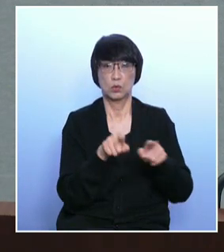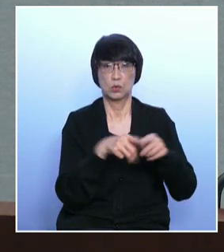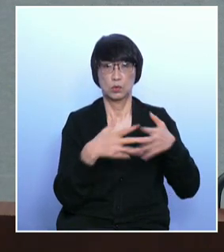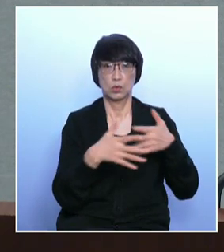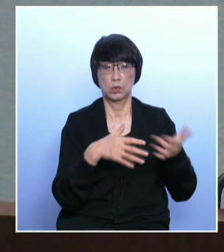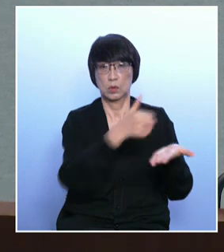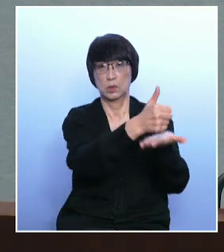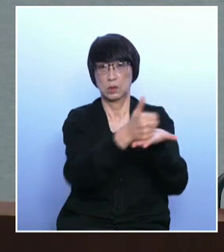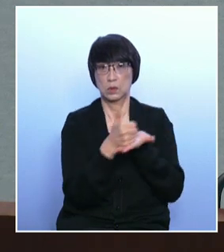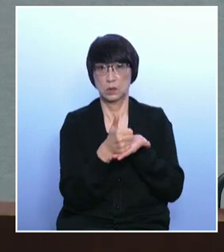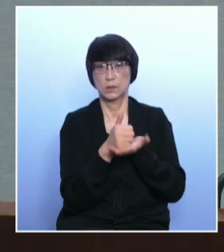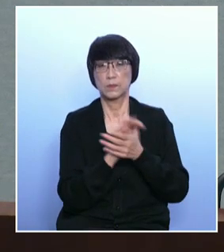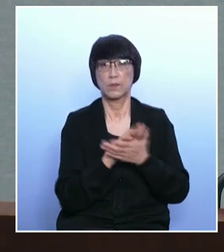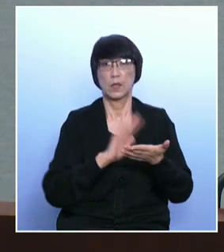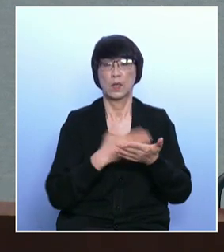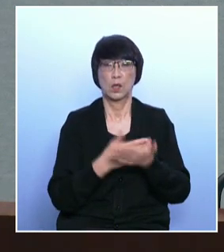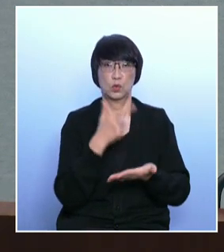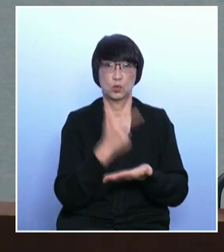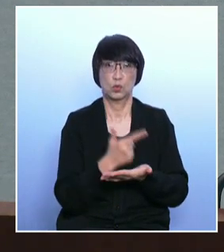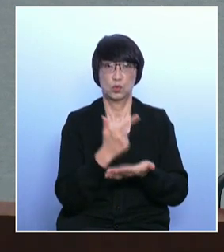CMH has a core team,